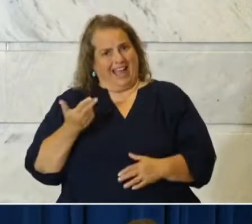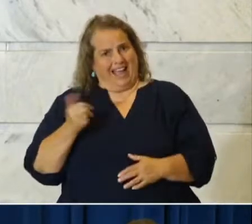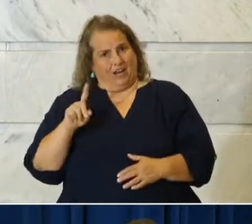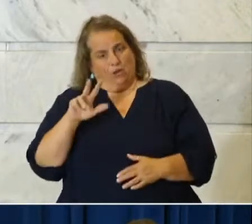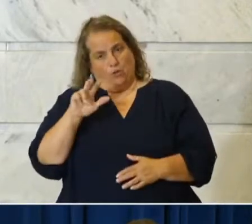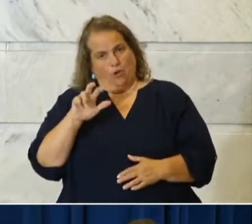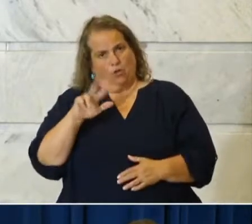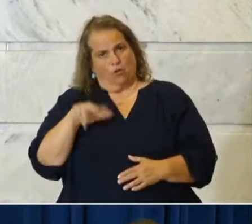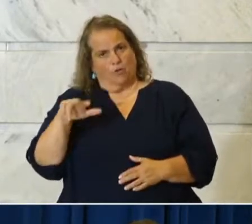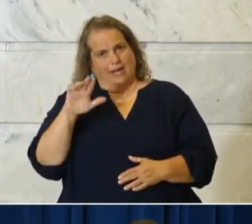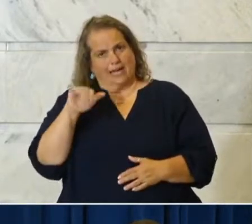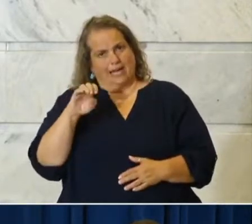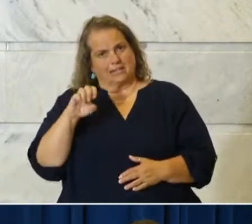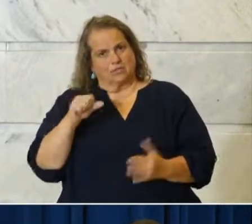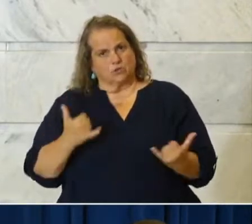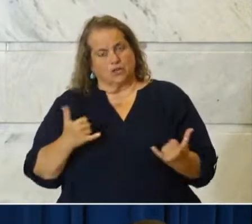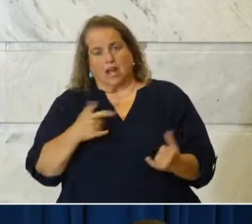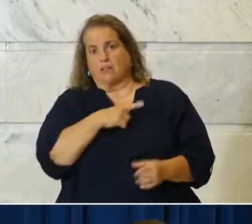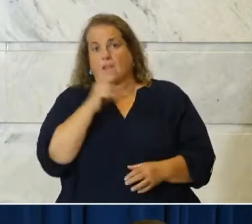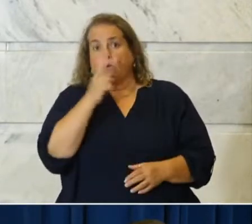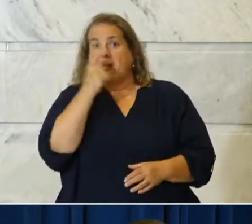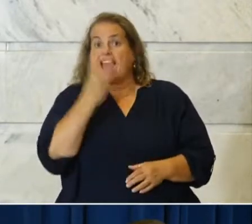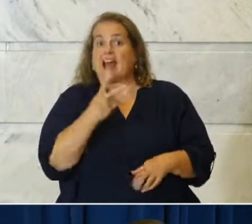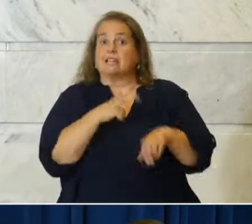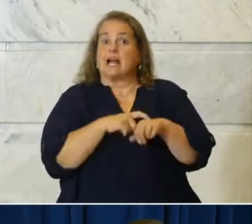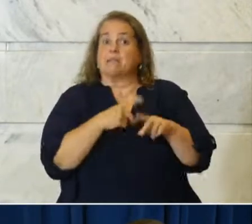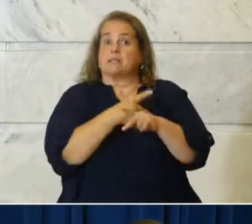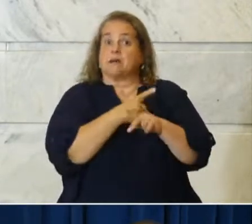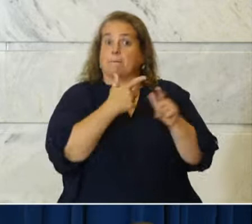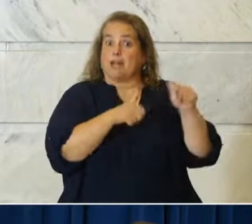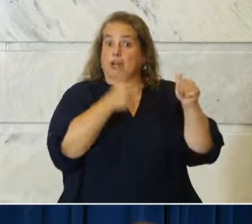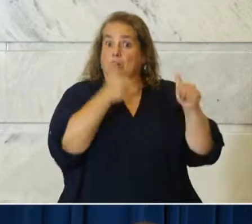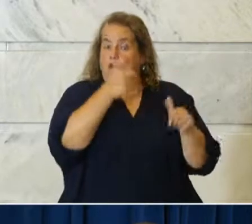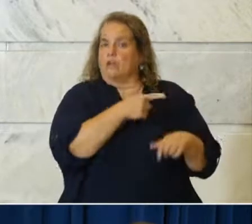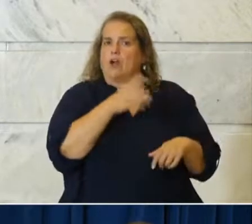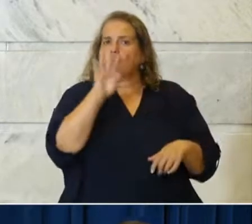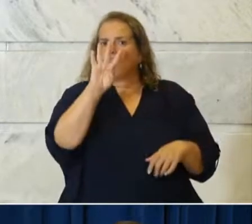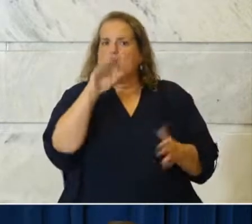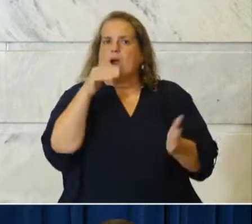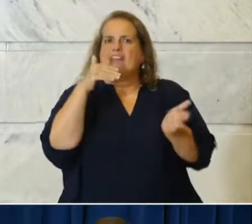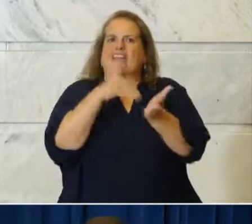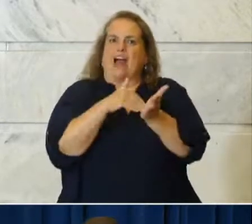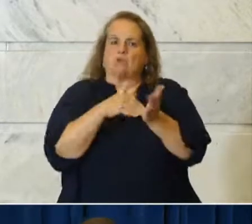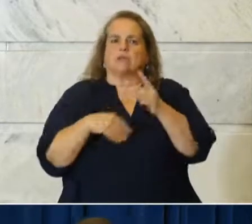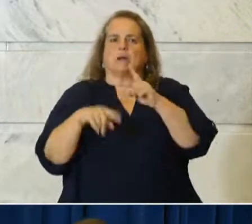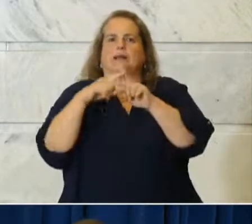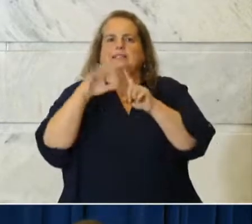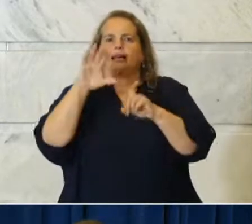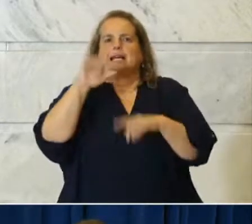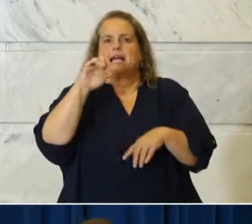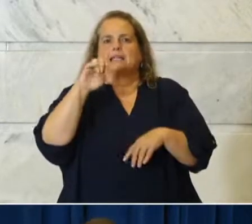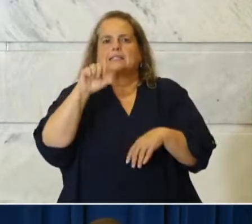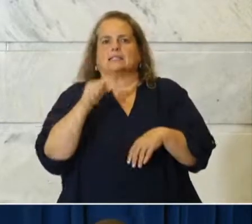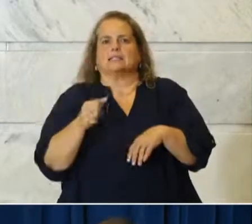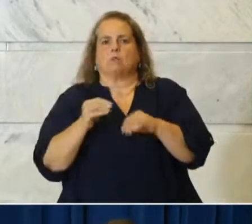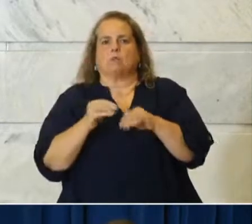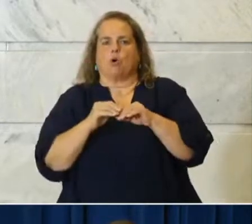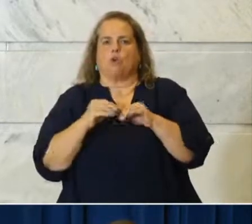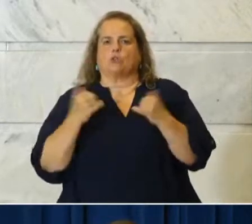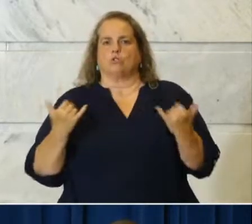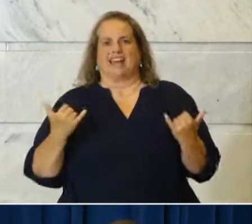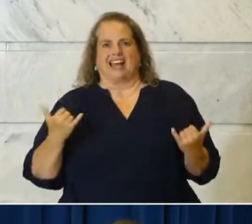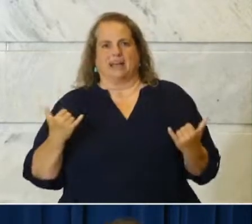today. They're 1.5 times bigger, and they are almost 4,000 plus cases